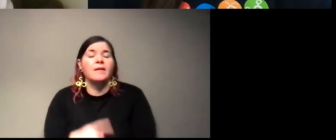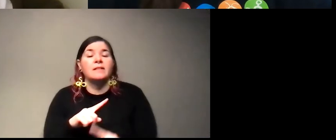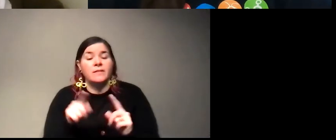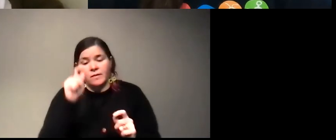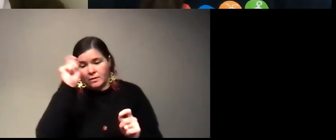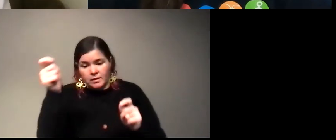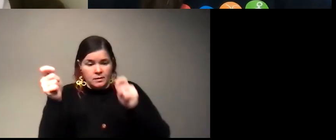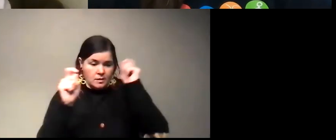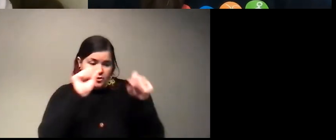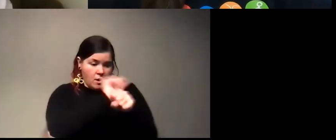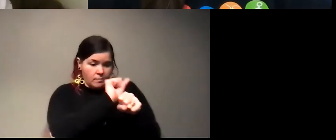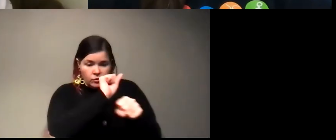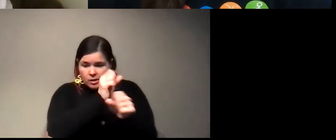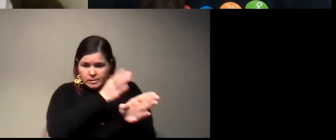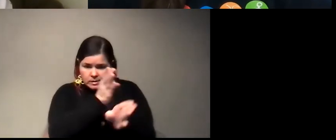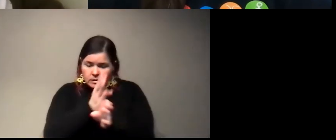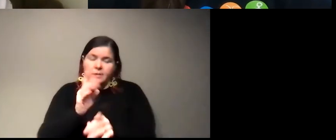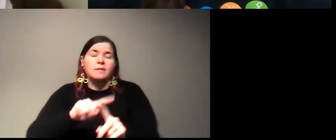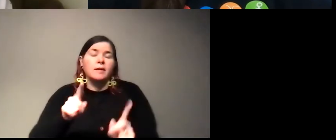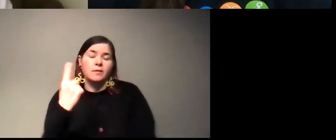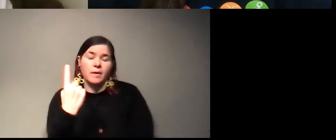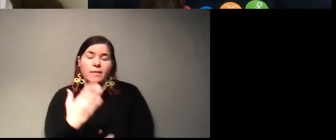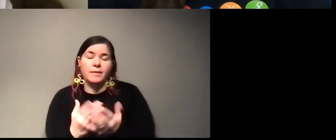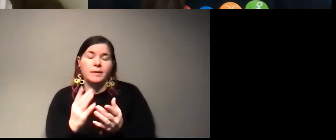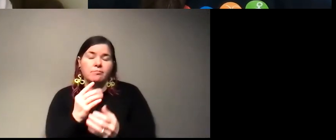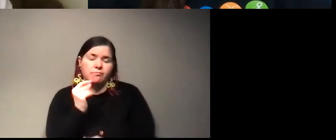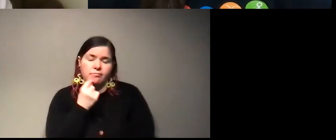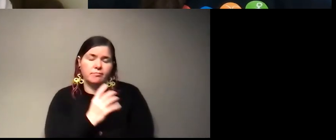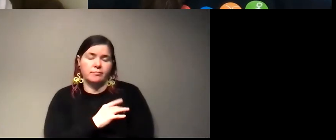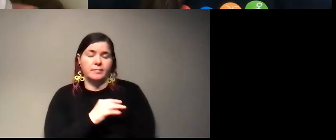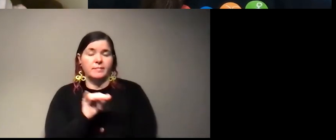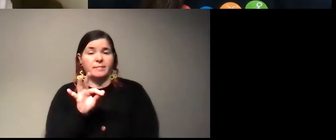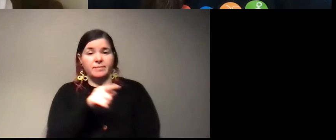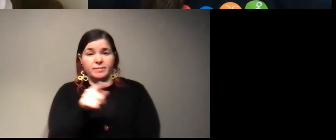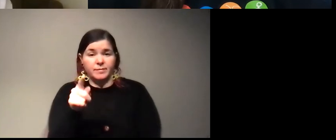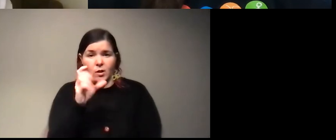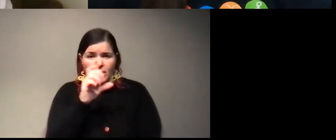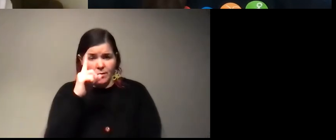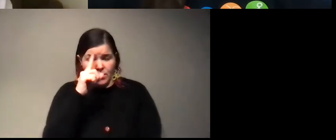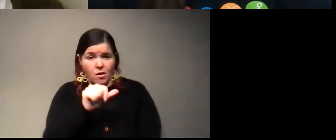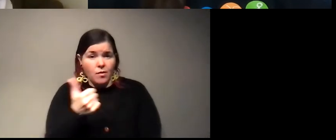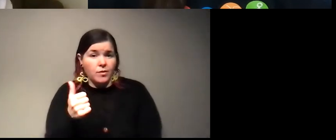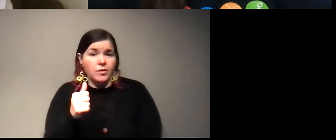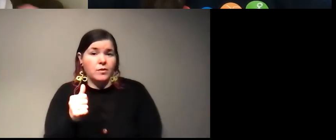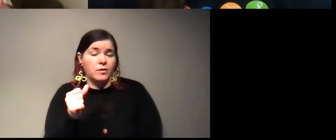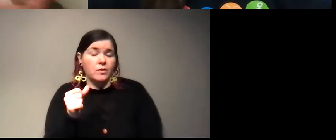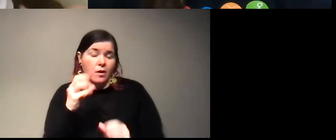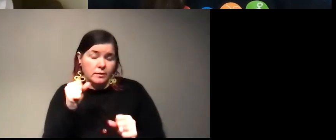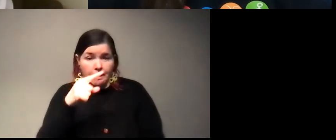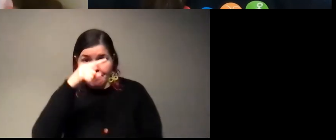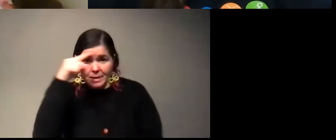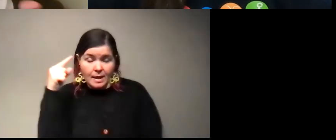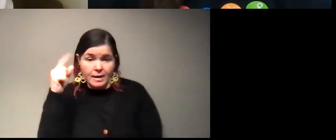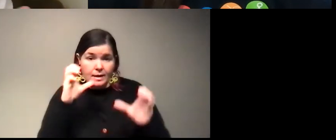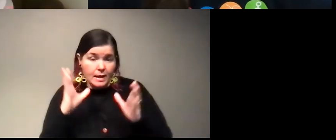hats. But one of the things that I think is really cool is if people are looking for other really awesome Black chemists to